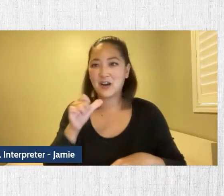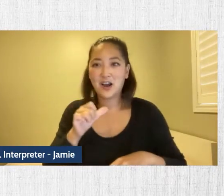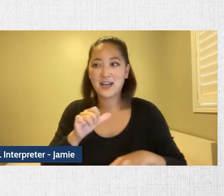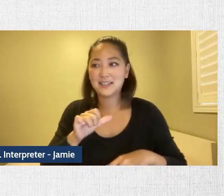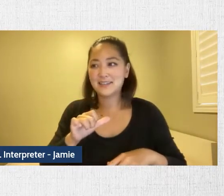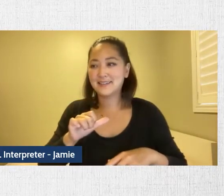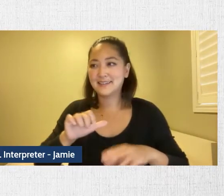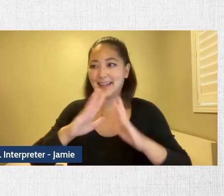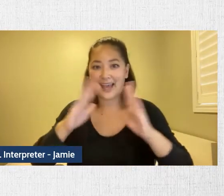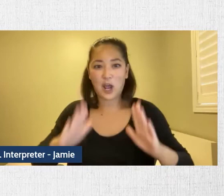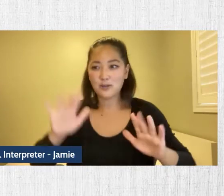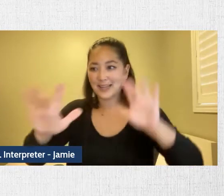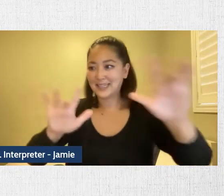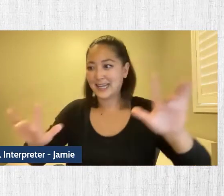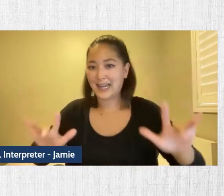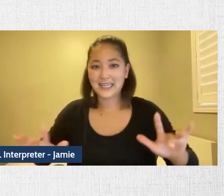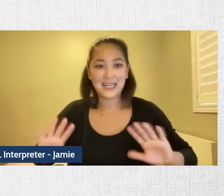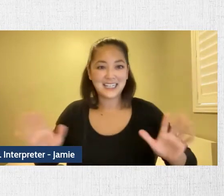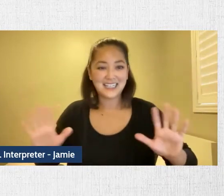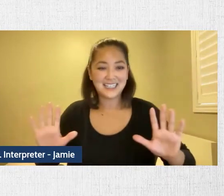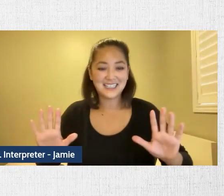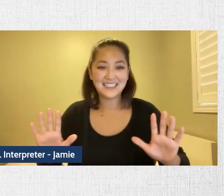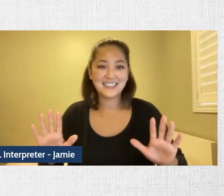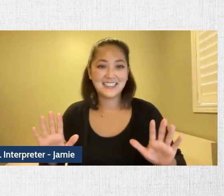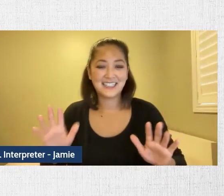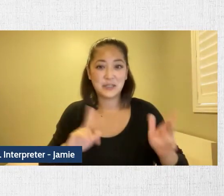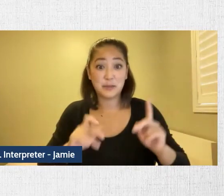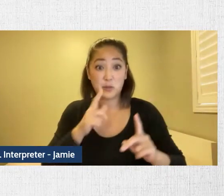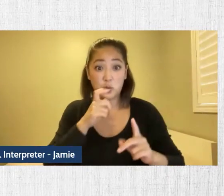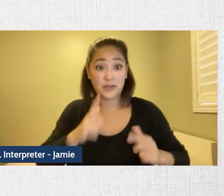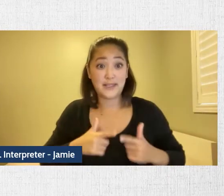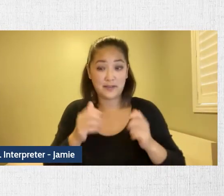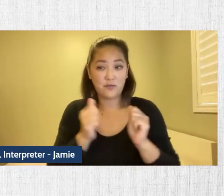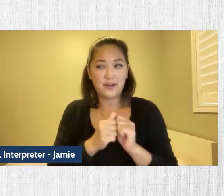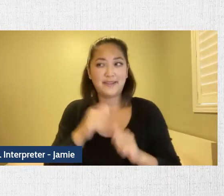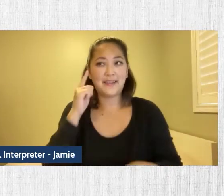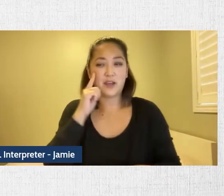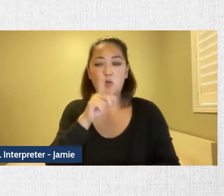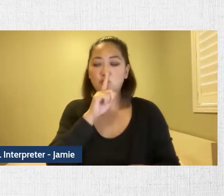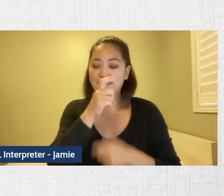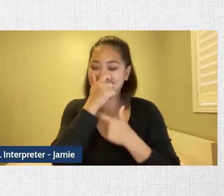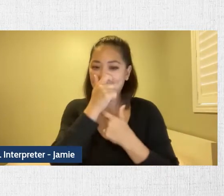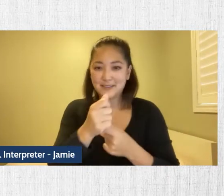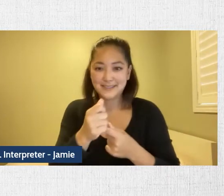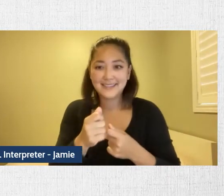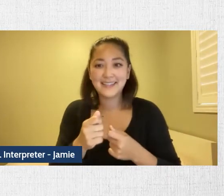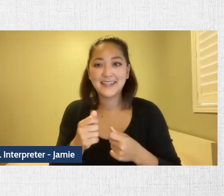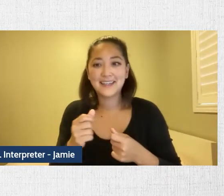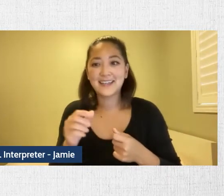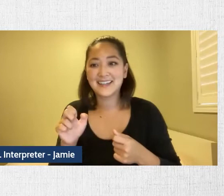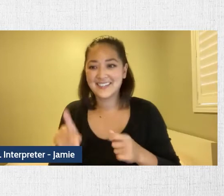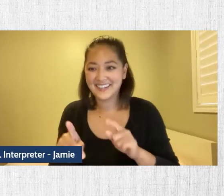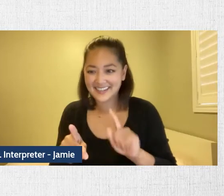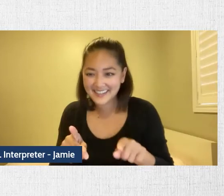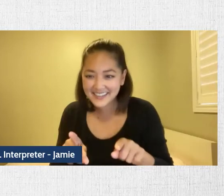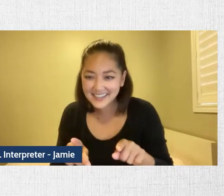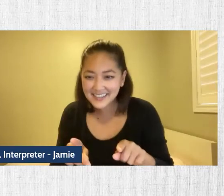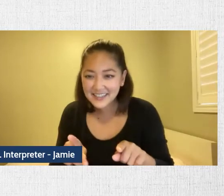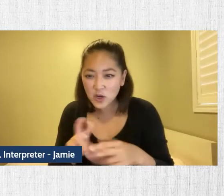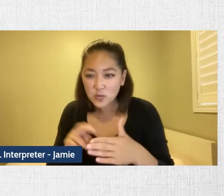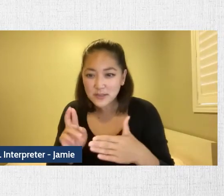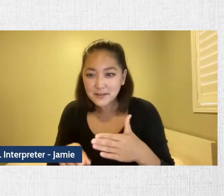the housemates that I had thought that it was interesting. All right, so now the results are in. So